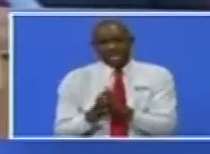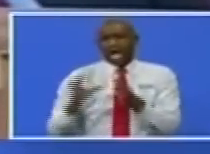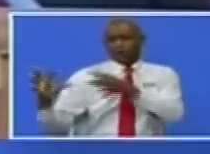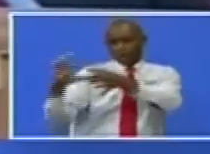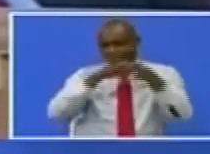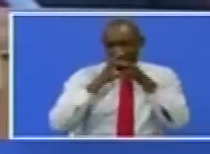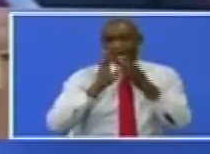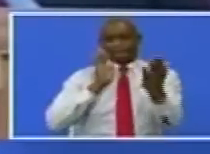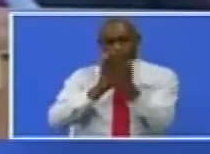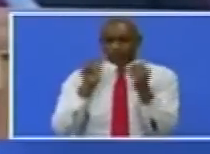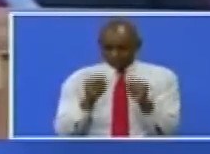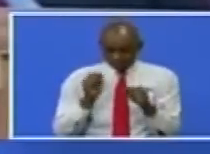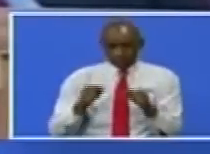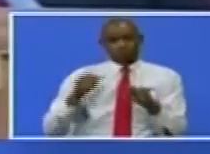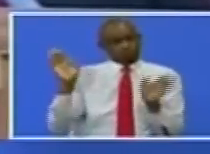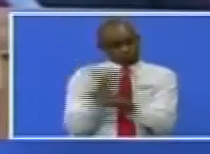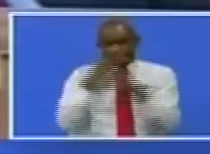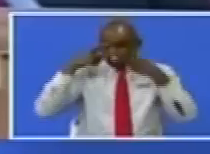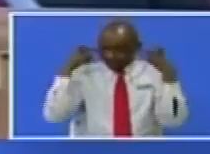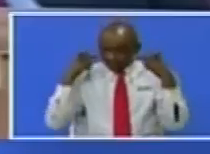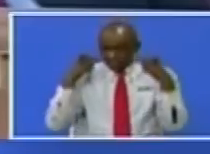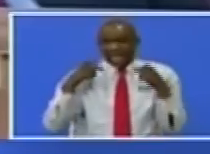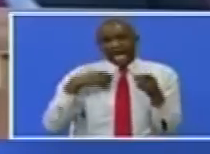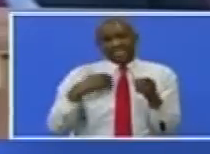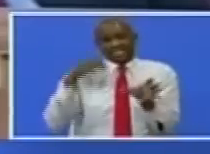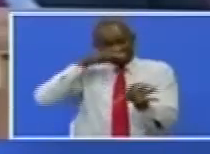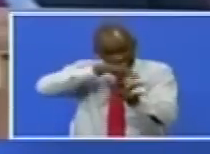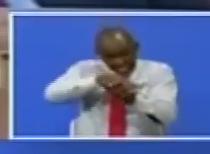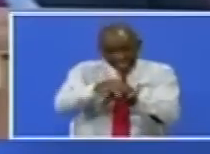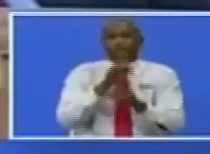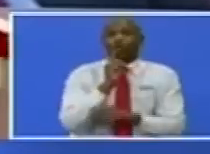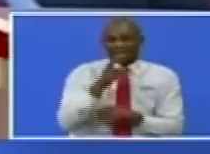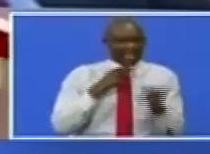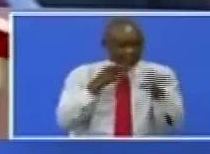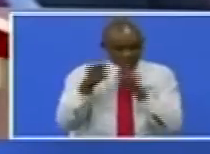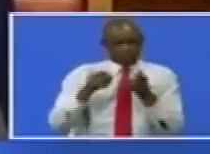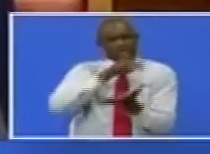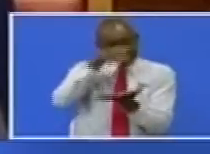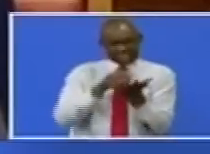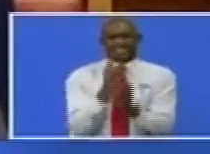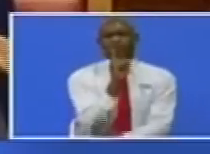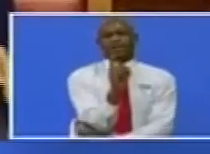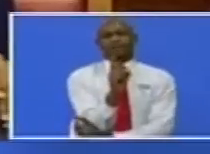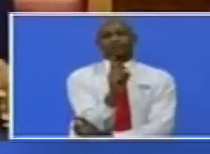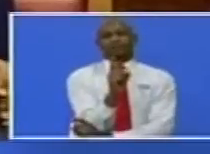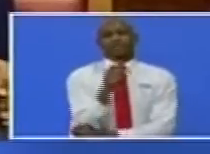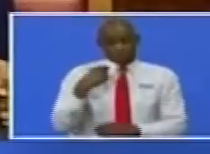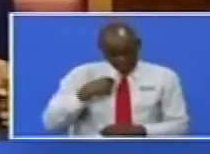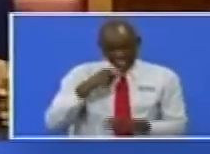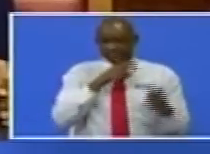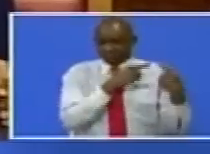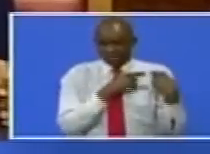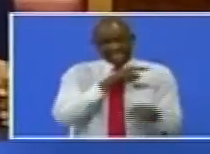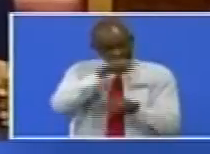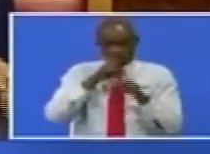approach to counter terrorism, and an integrated command and control center. We have undertaken